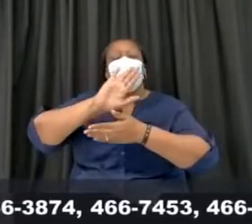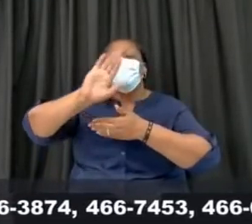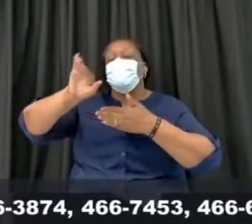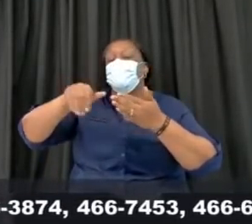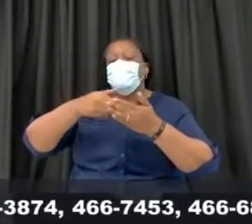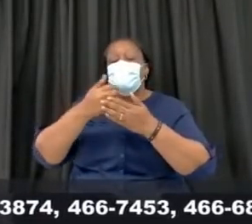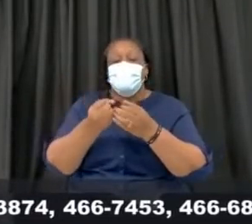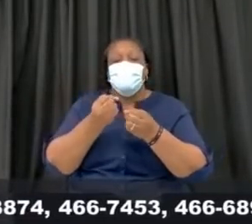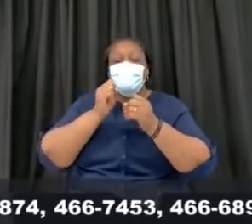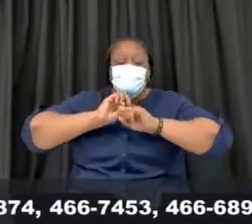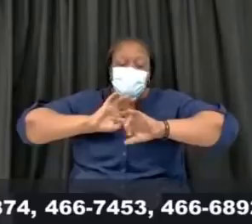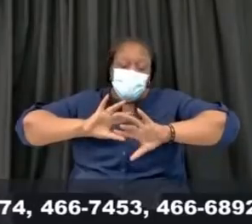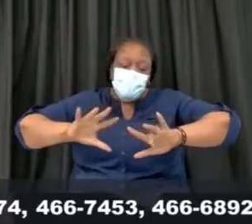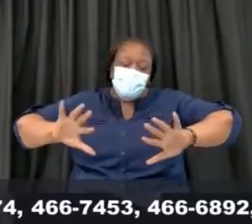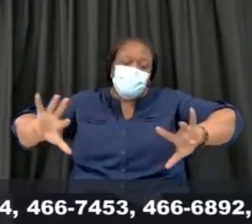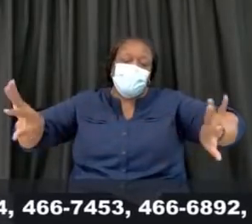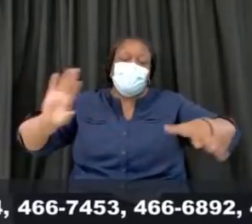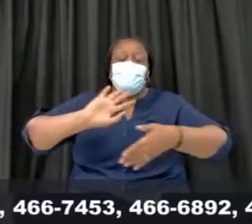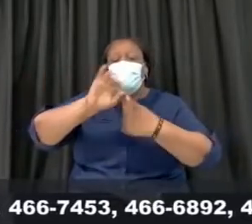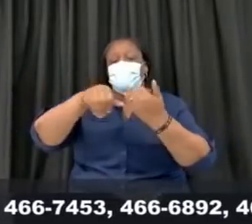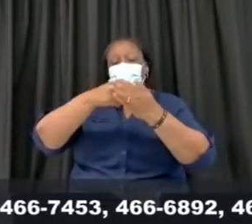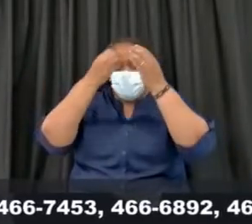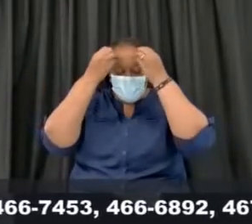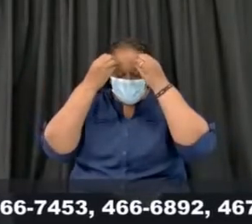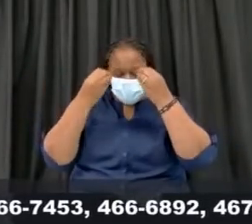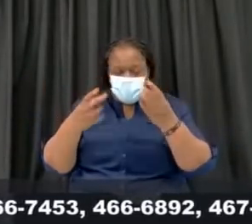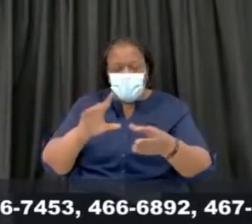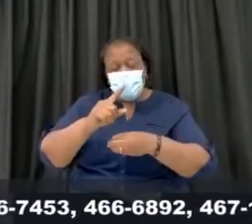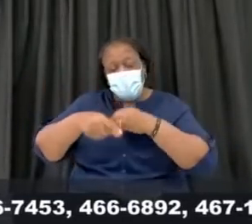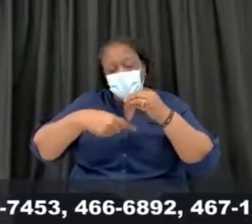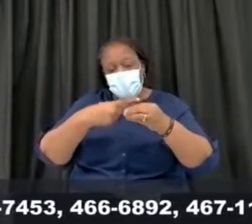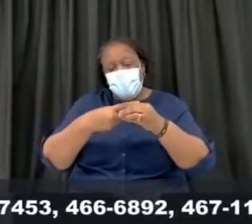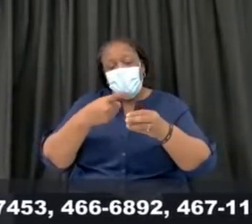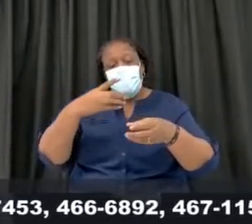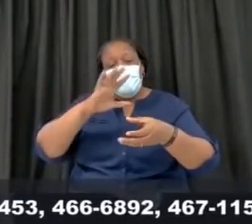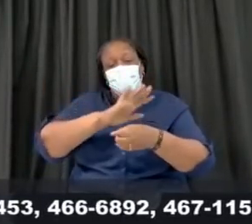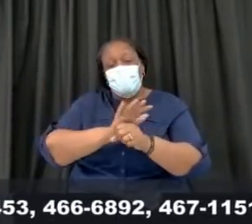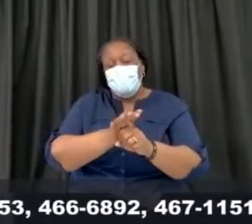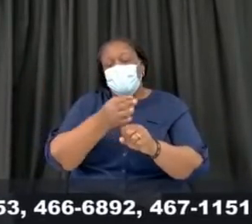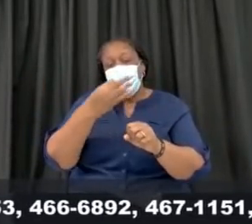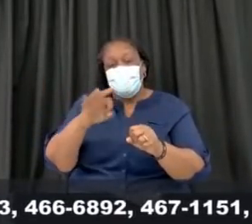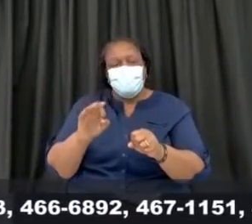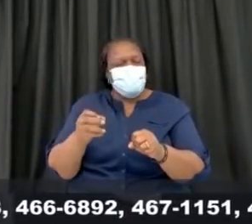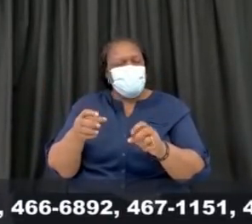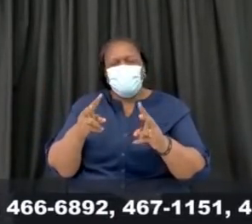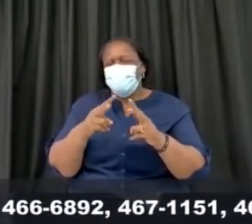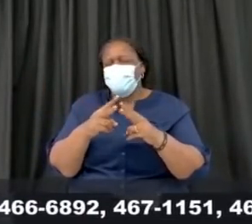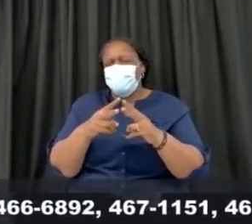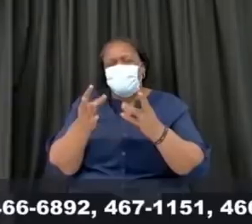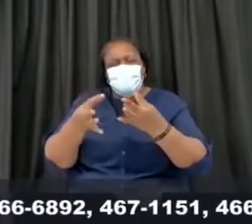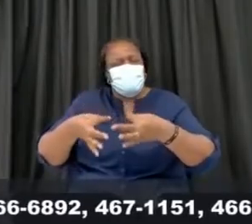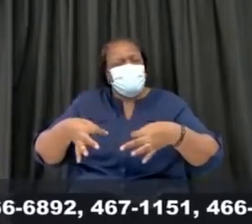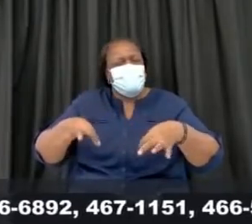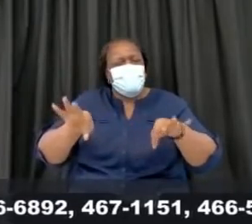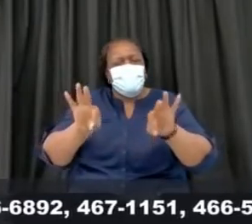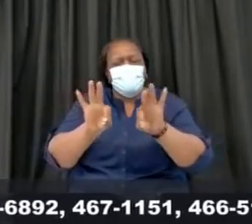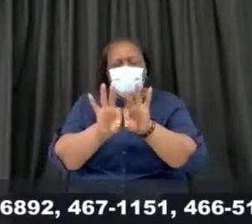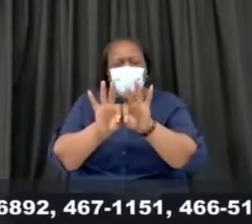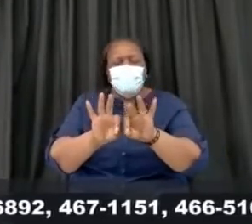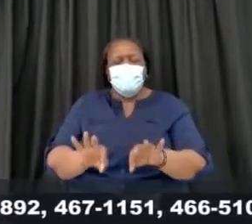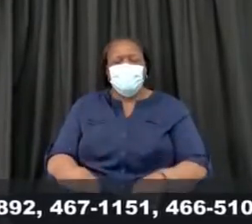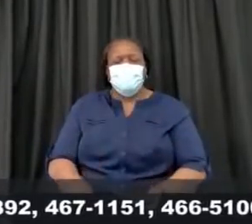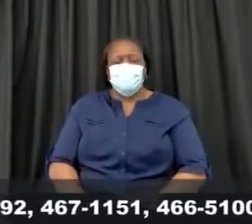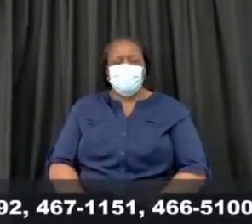the information with respect to the pandemic is extremely important. We have to rely